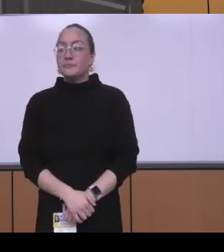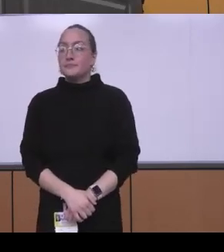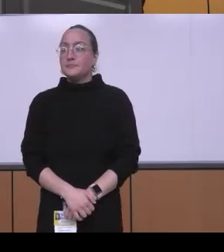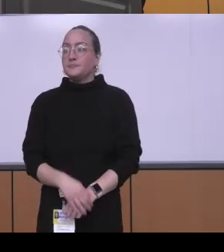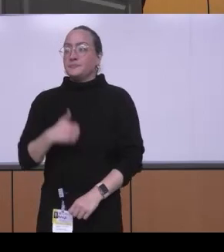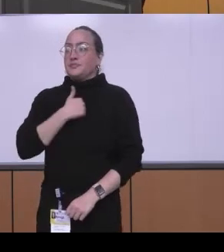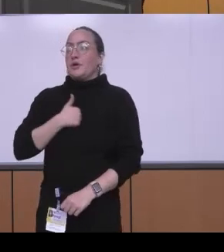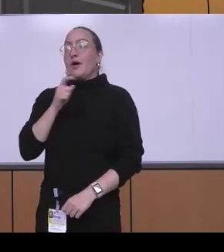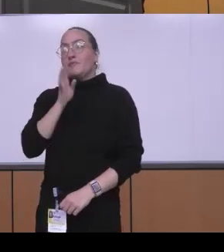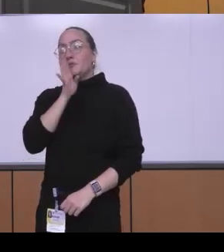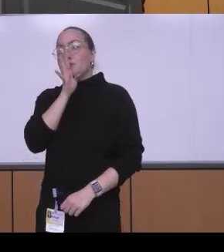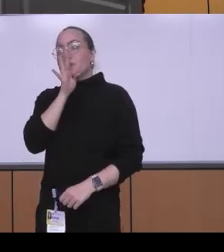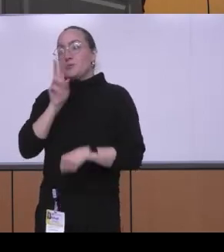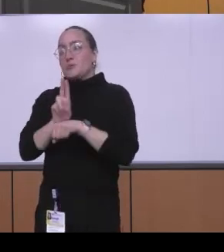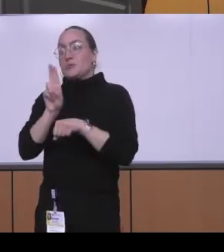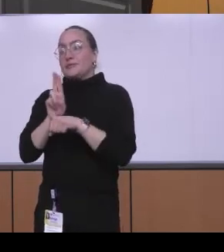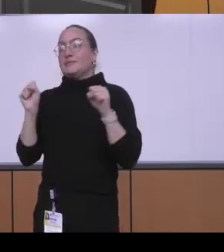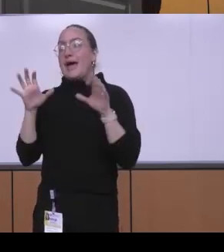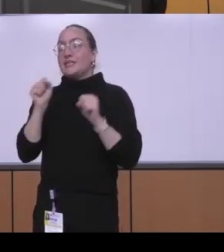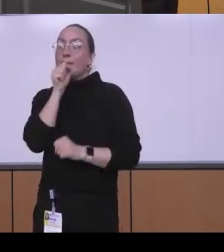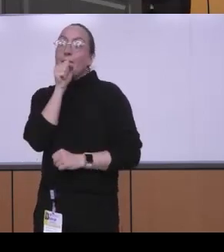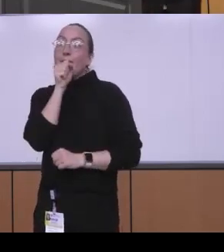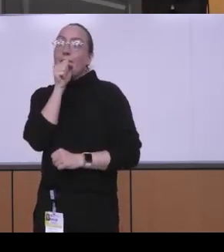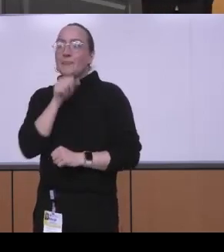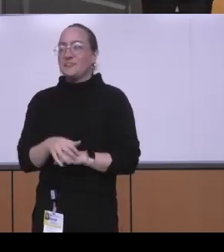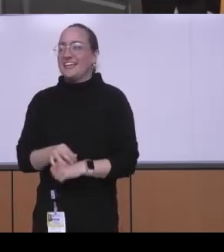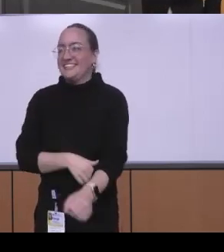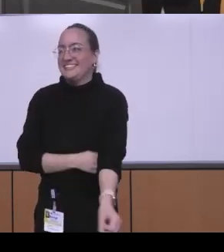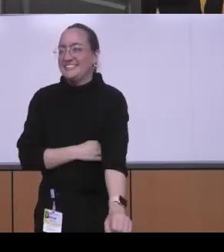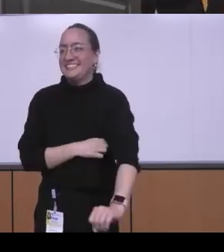Really sorry, you have to use this magic stick. Shouty enough.